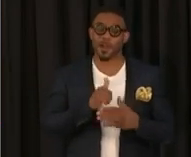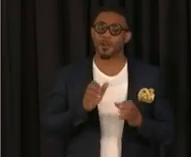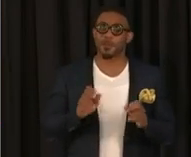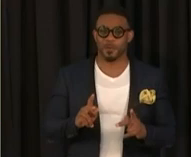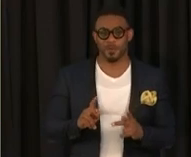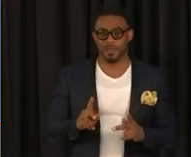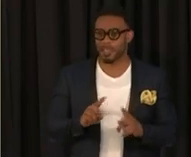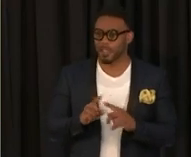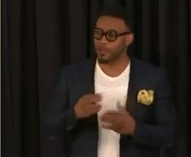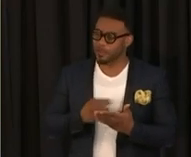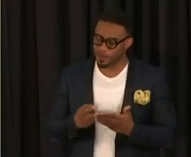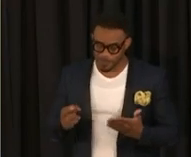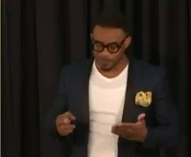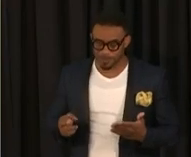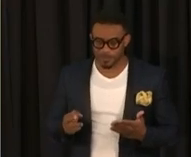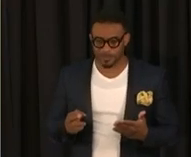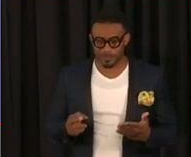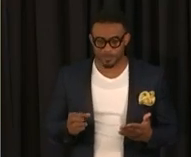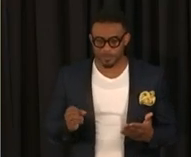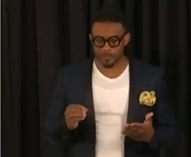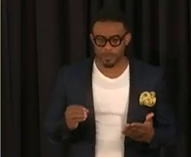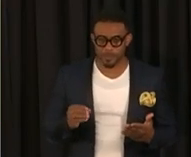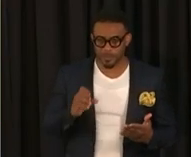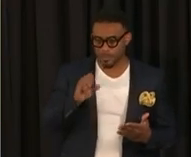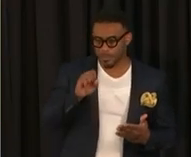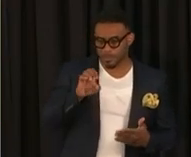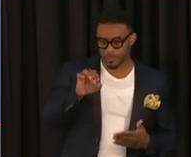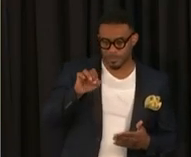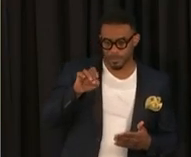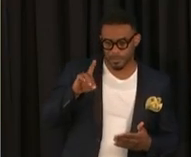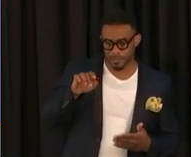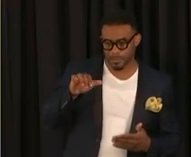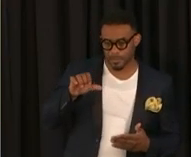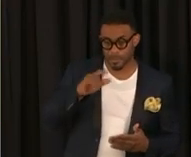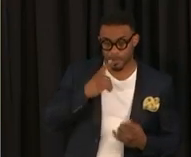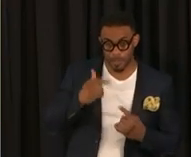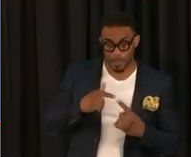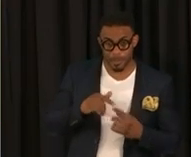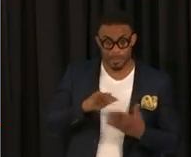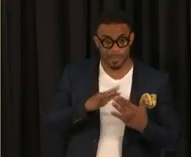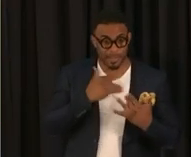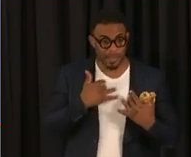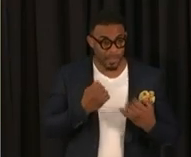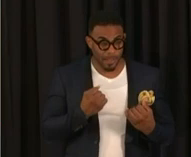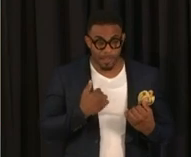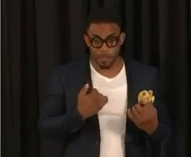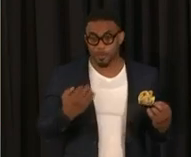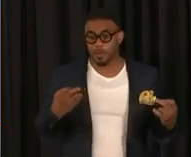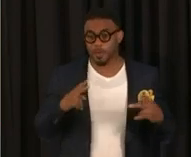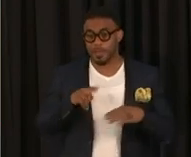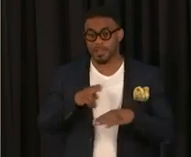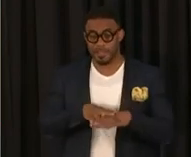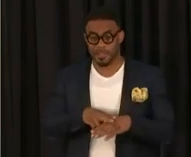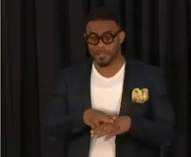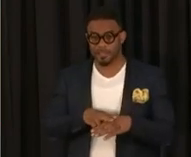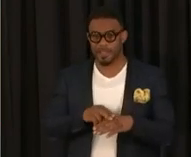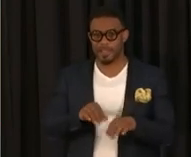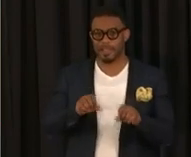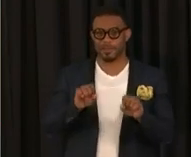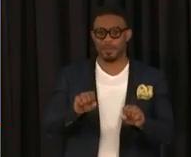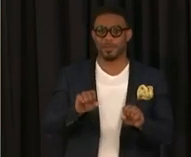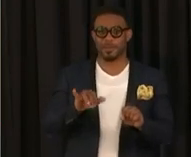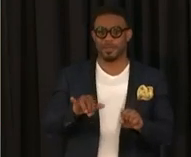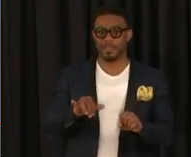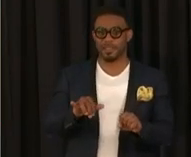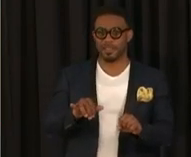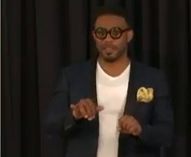other opportunities as resources. But so the cicadas are coming, the city is healthy, we're returning nature, and it's